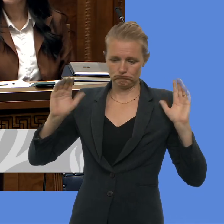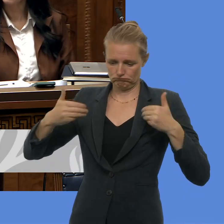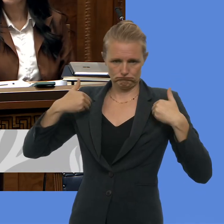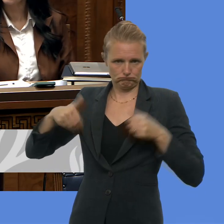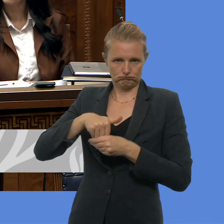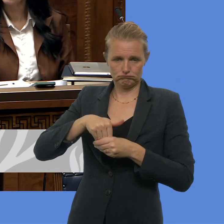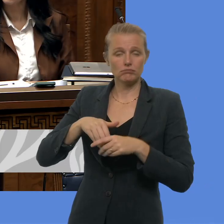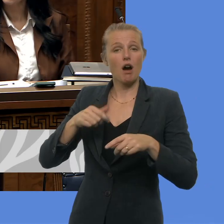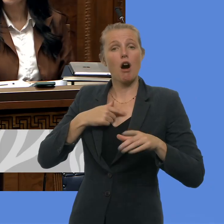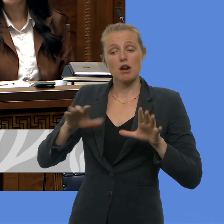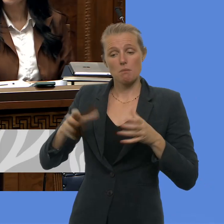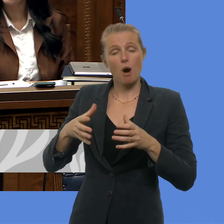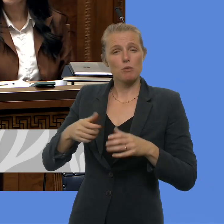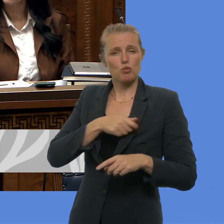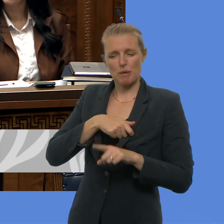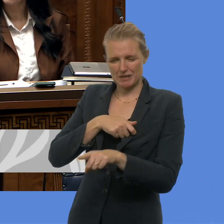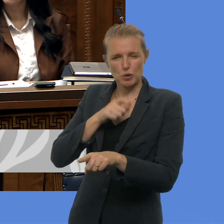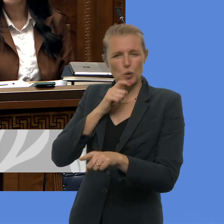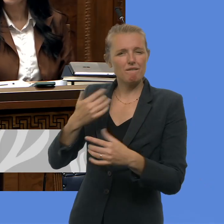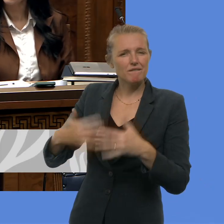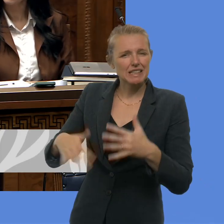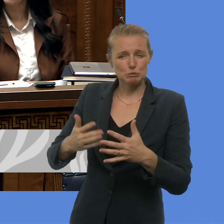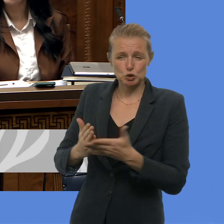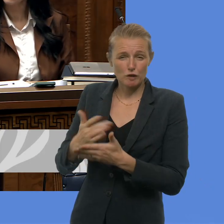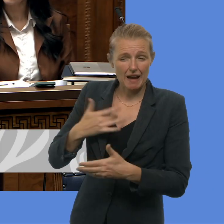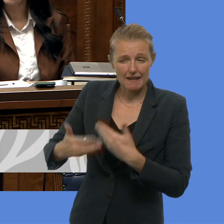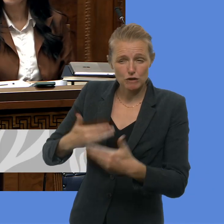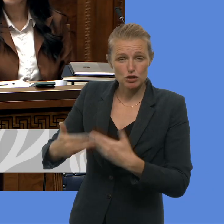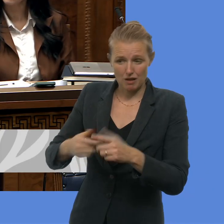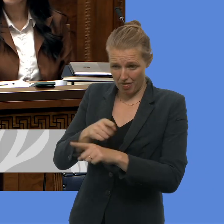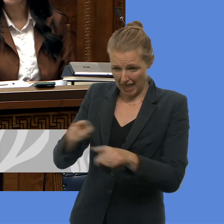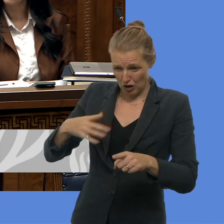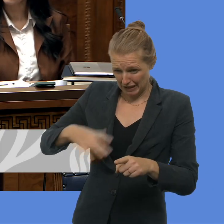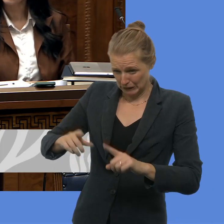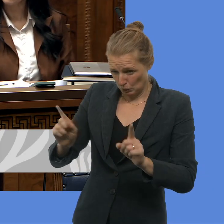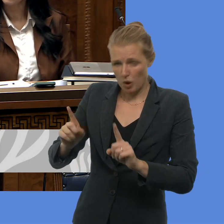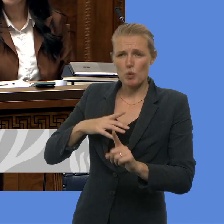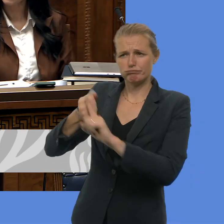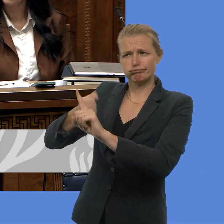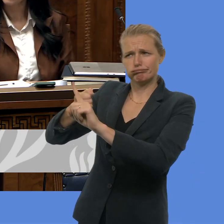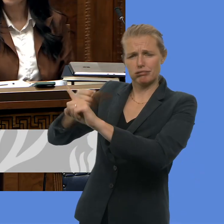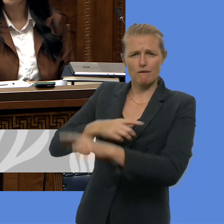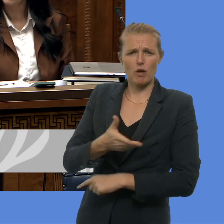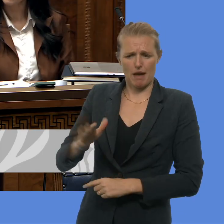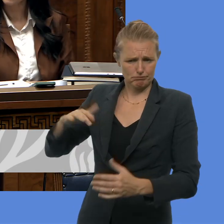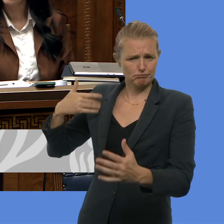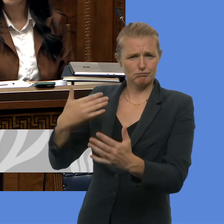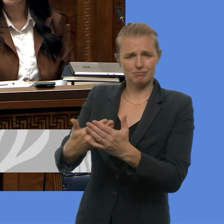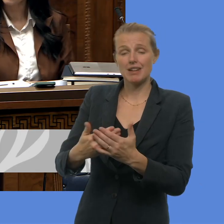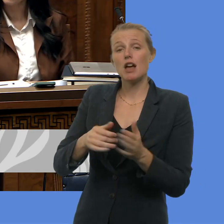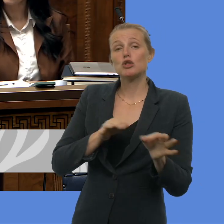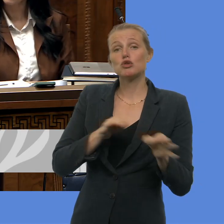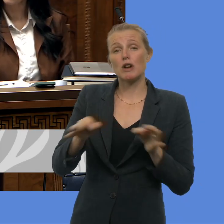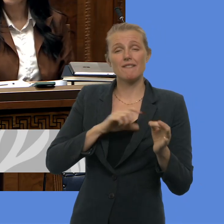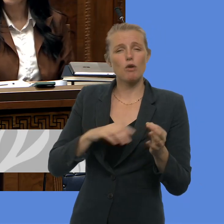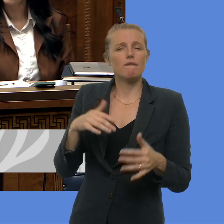survivors for many years. We remain committed to ensuring that their needs continue to be met. A key commitment within the Victims and Survivors strategy